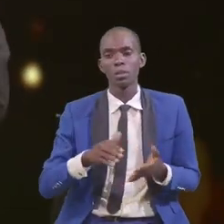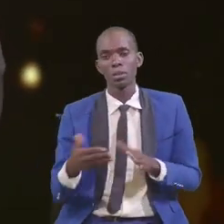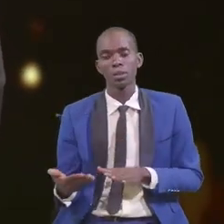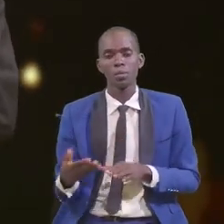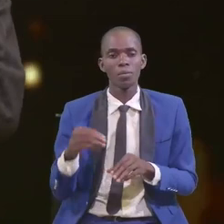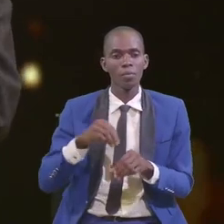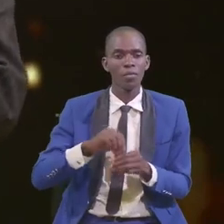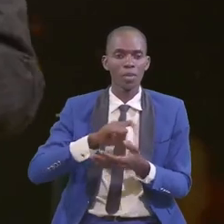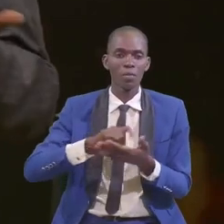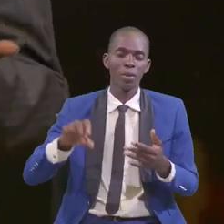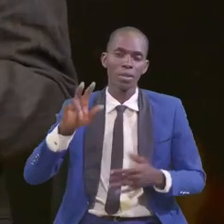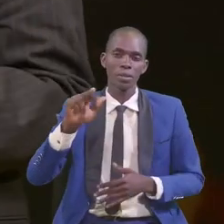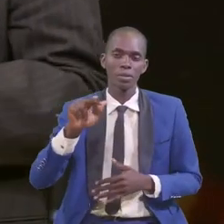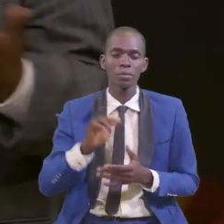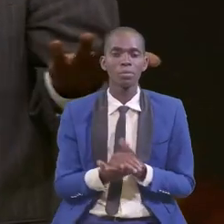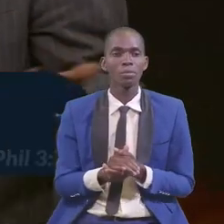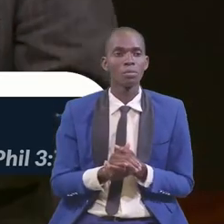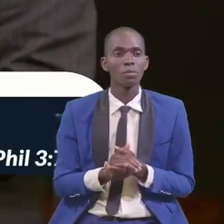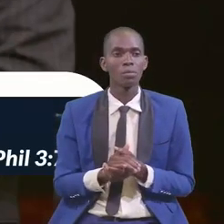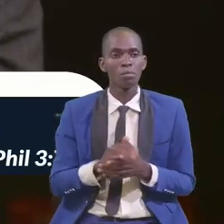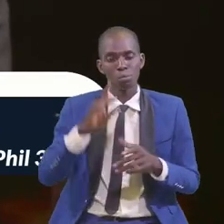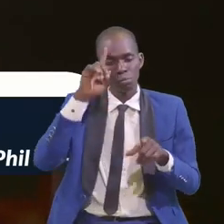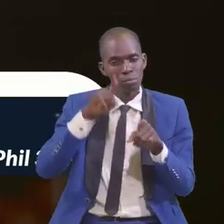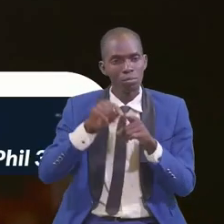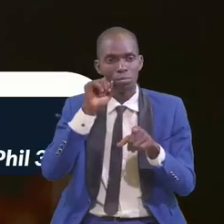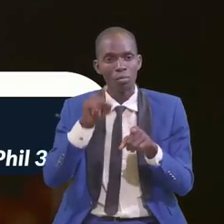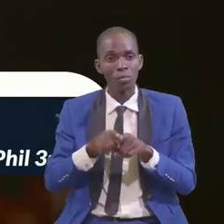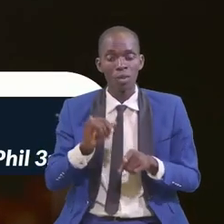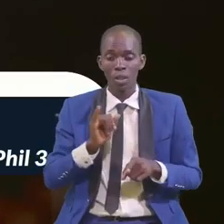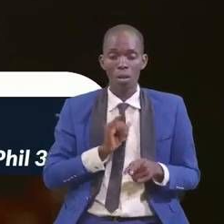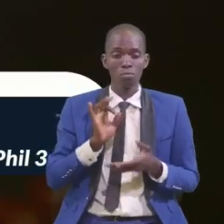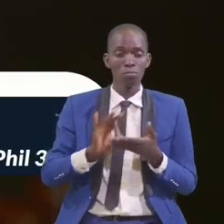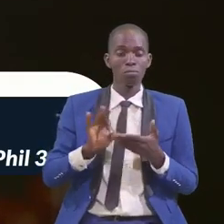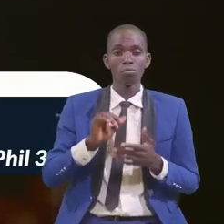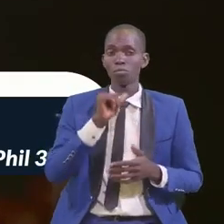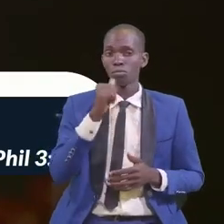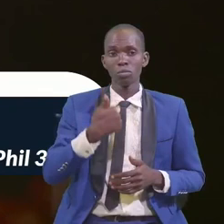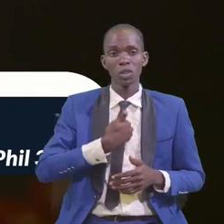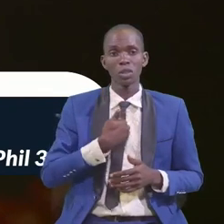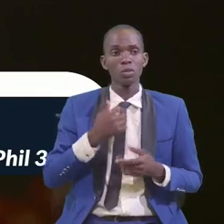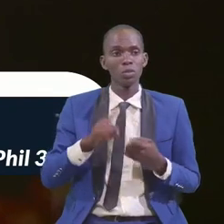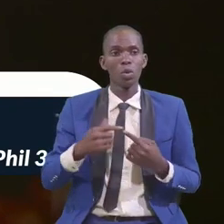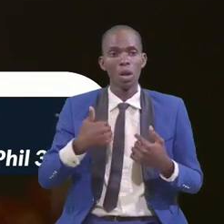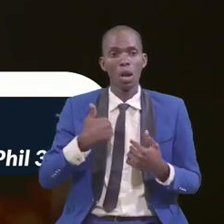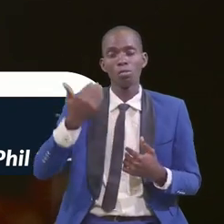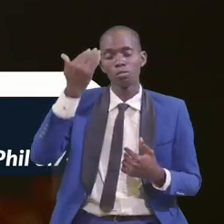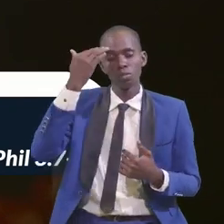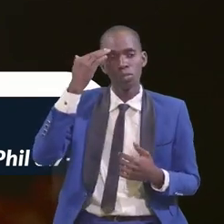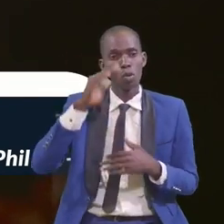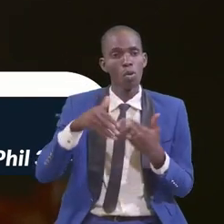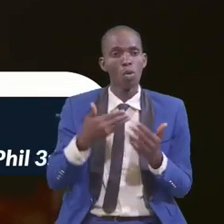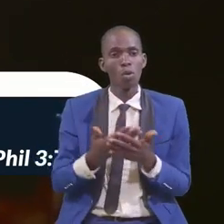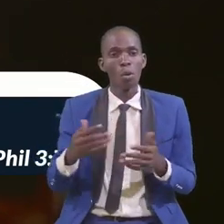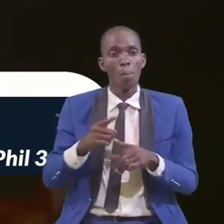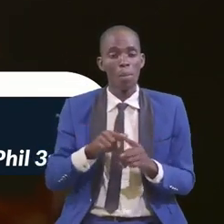verse 13, it says, brethren, I count not myself to have apprehended, but this one thing I